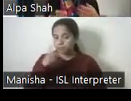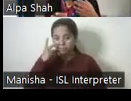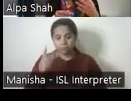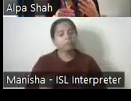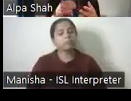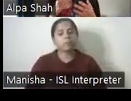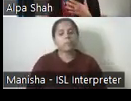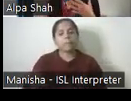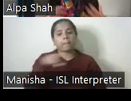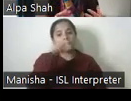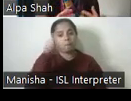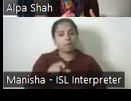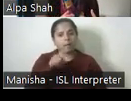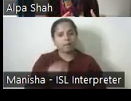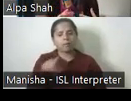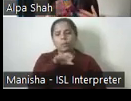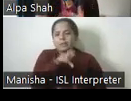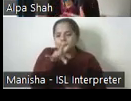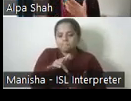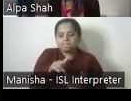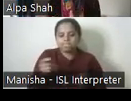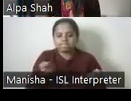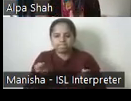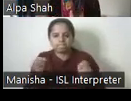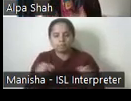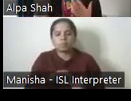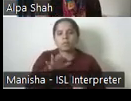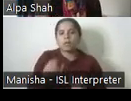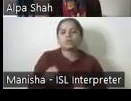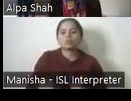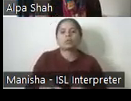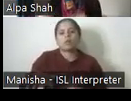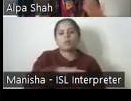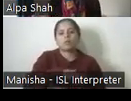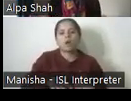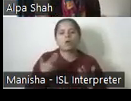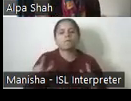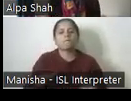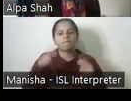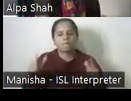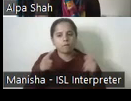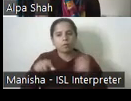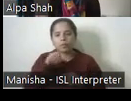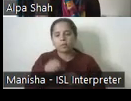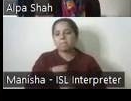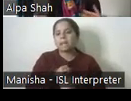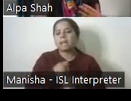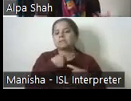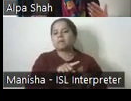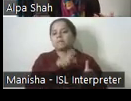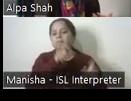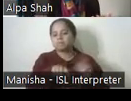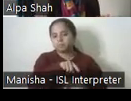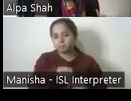that they have an unmediated access to land and to forests to socially reproduce themselves. So